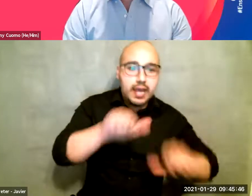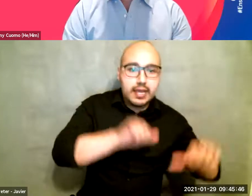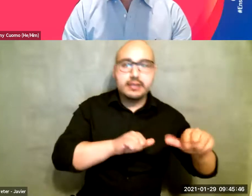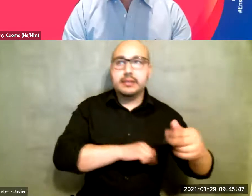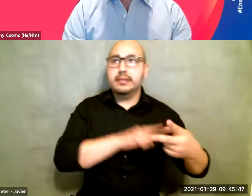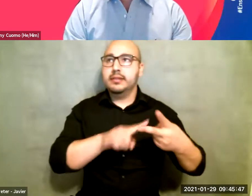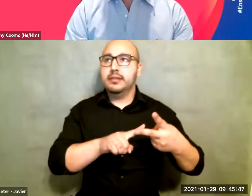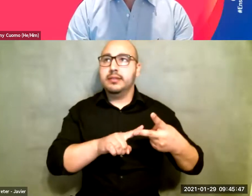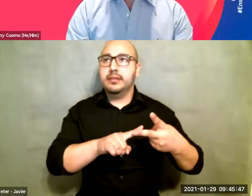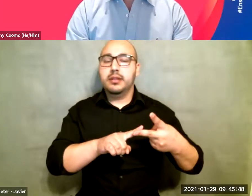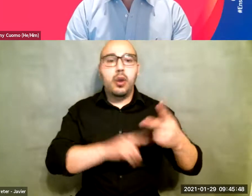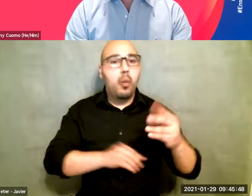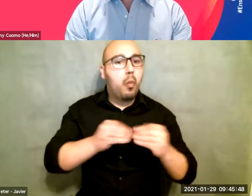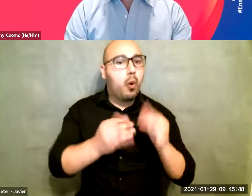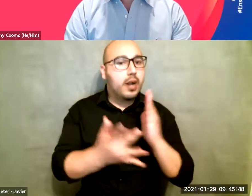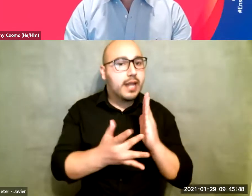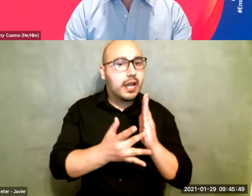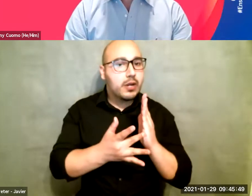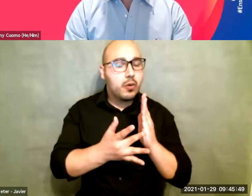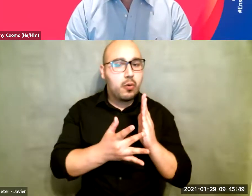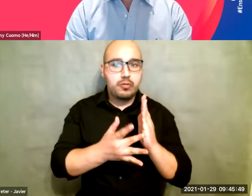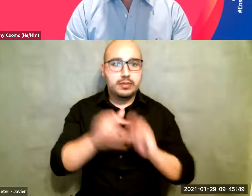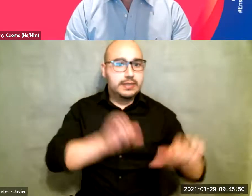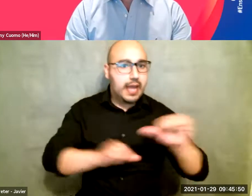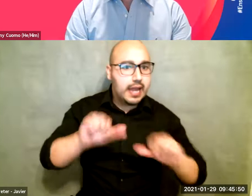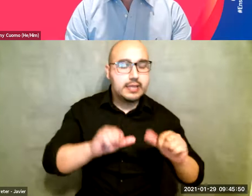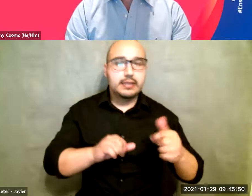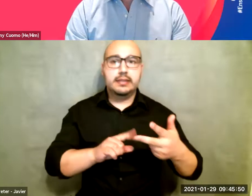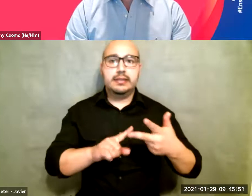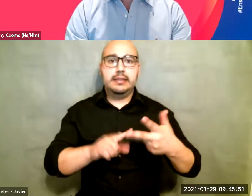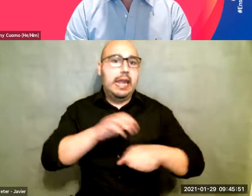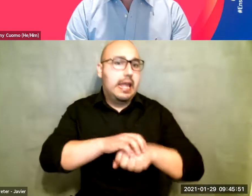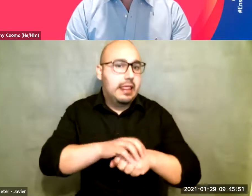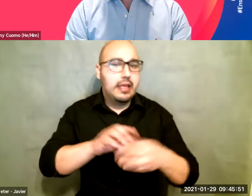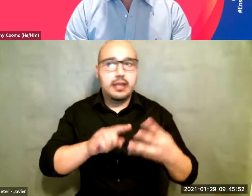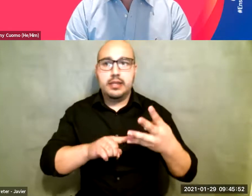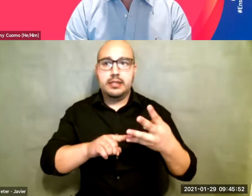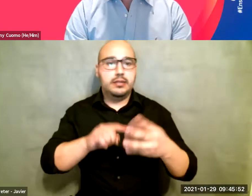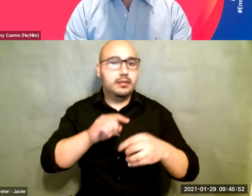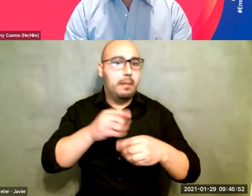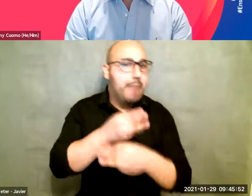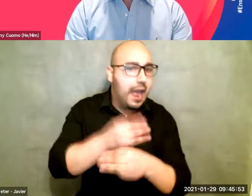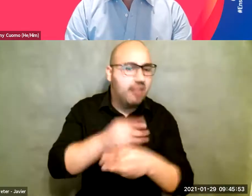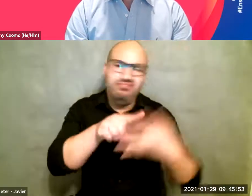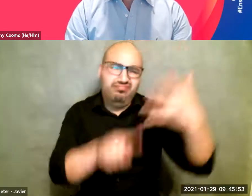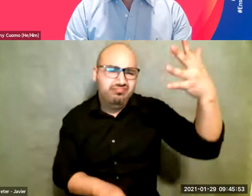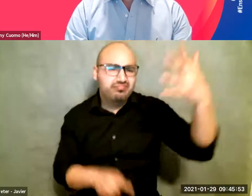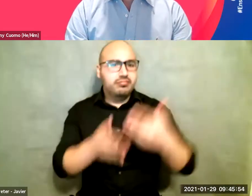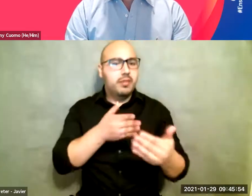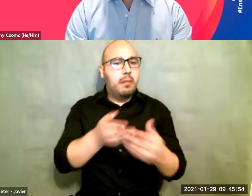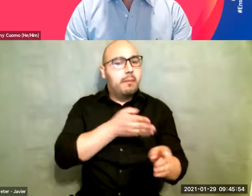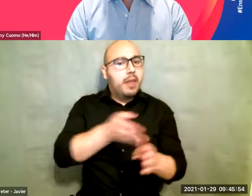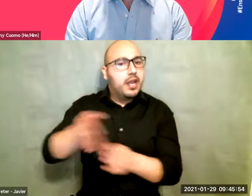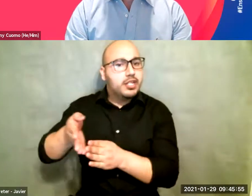it's our more technical sciences, whether it's English, whether it's math, whatever students are majoring in, as they go off into